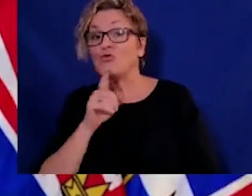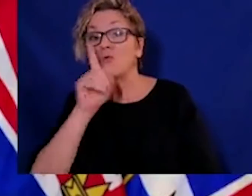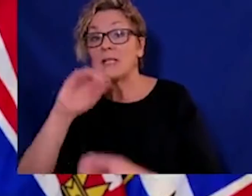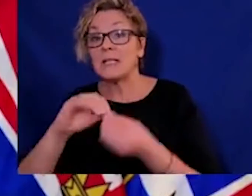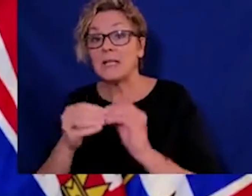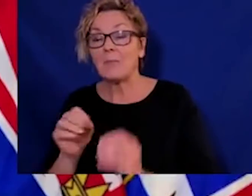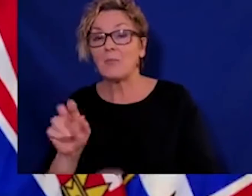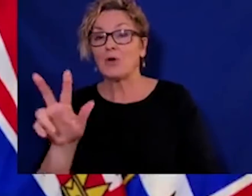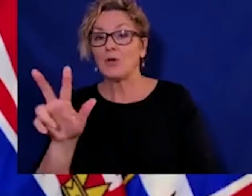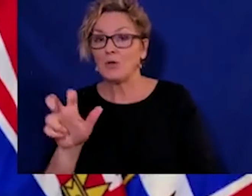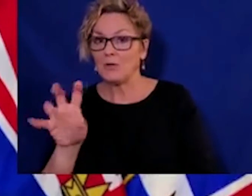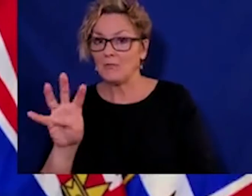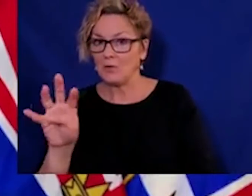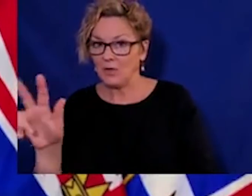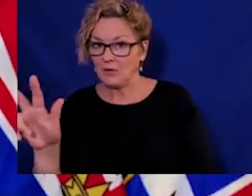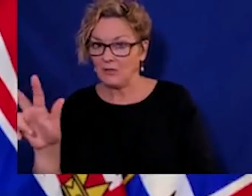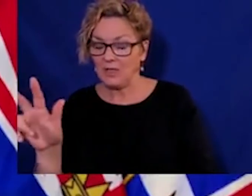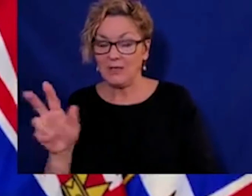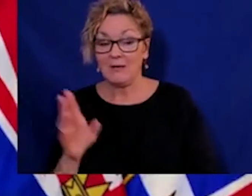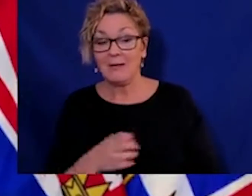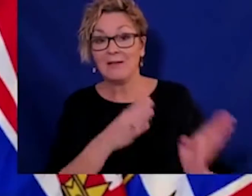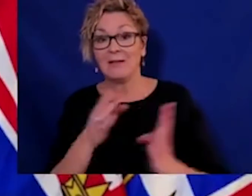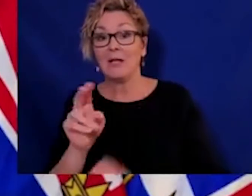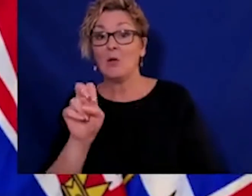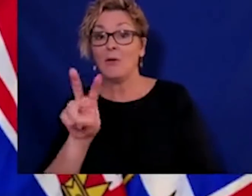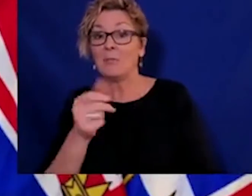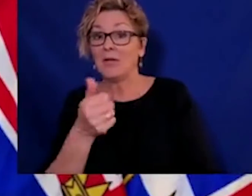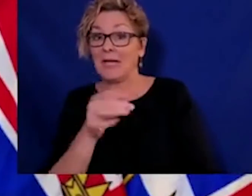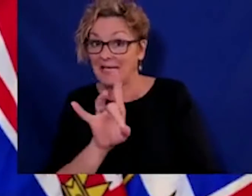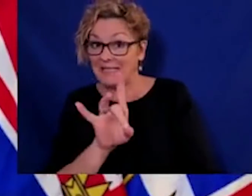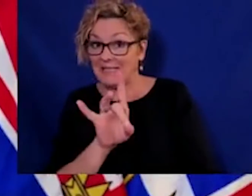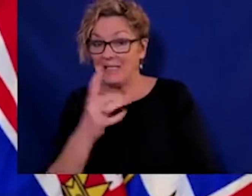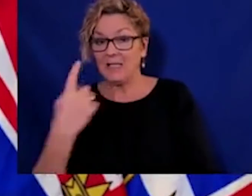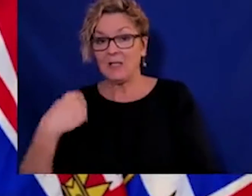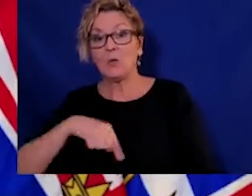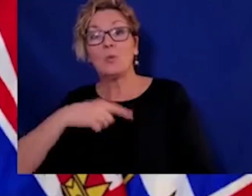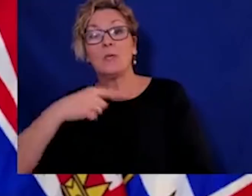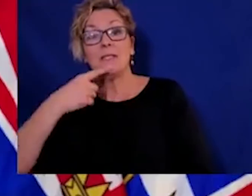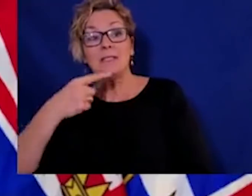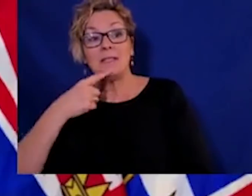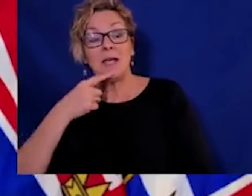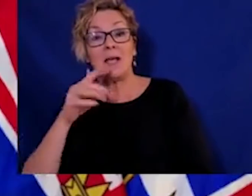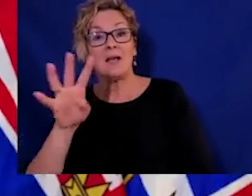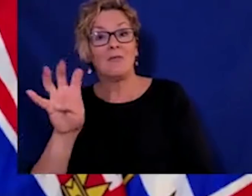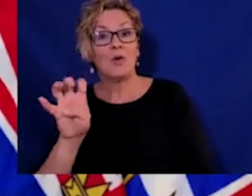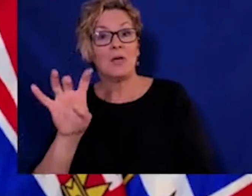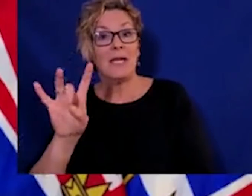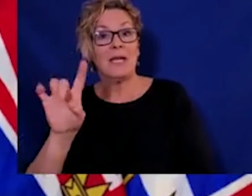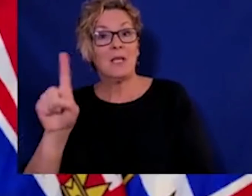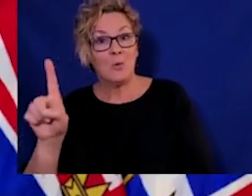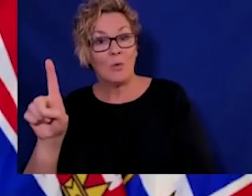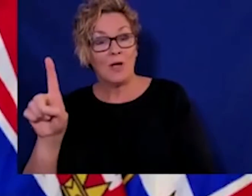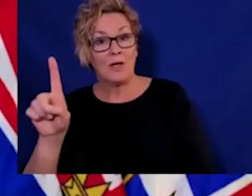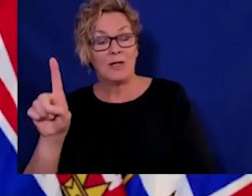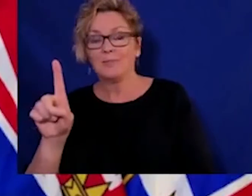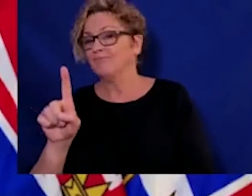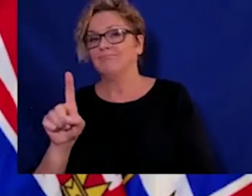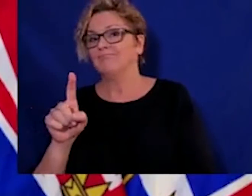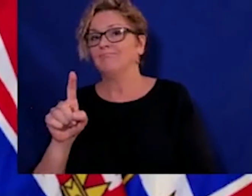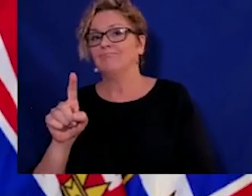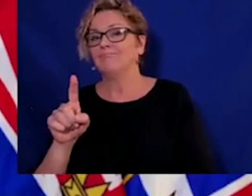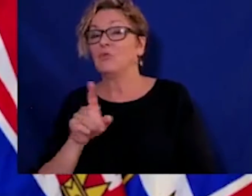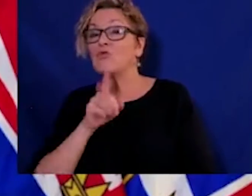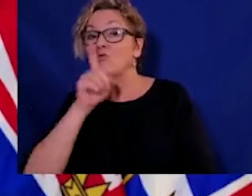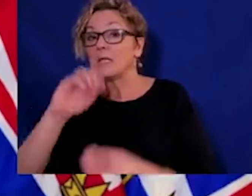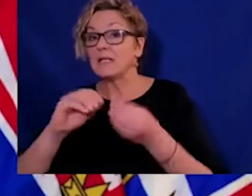was 343. On the 18th, we reported 481 cases. The